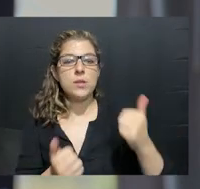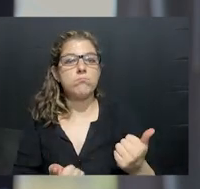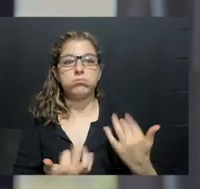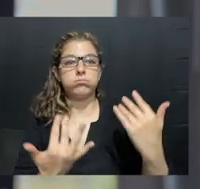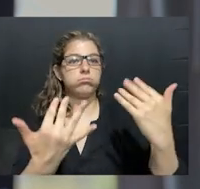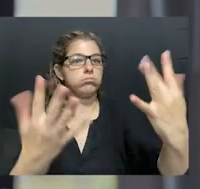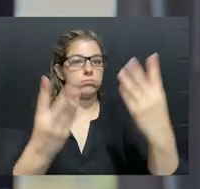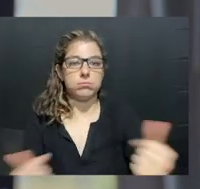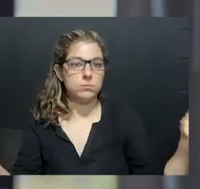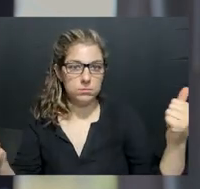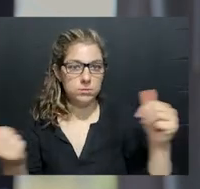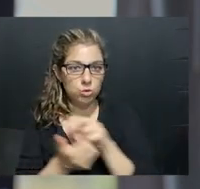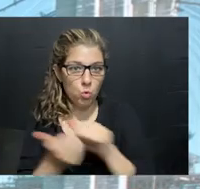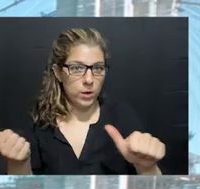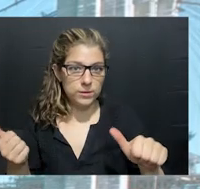to the ground.